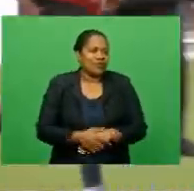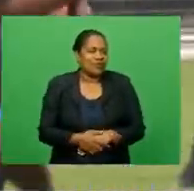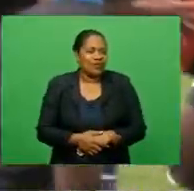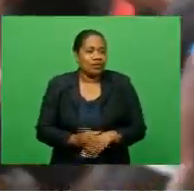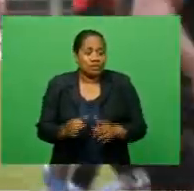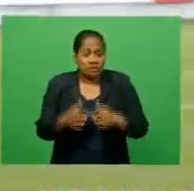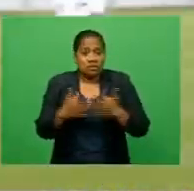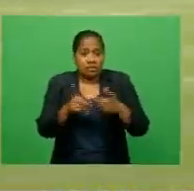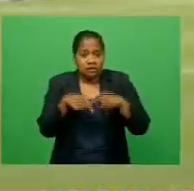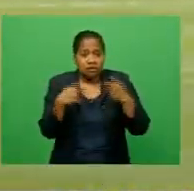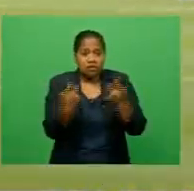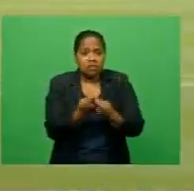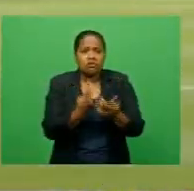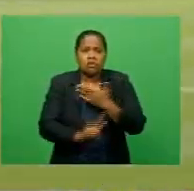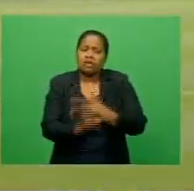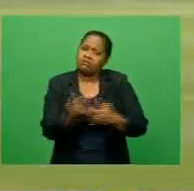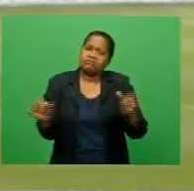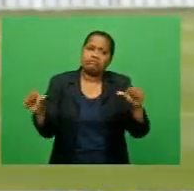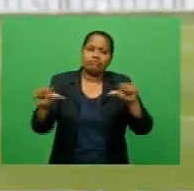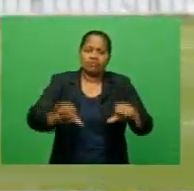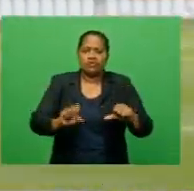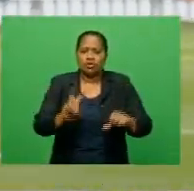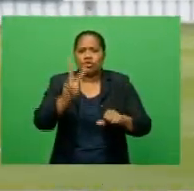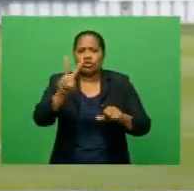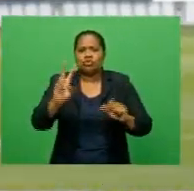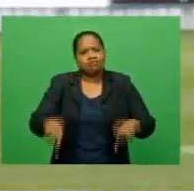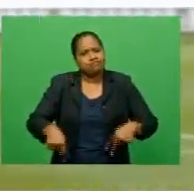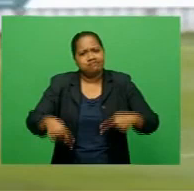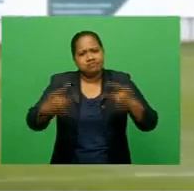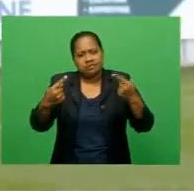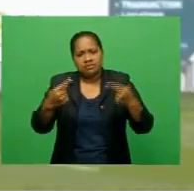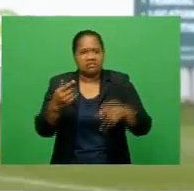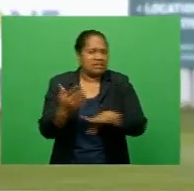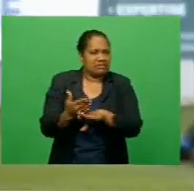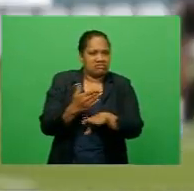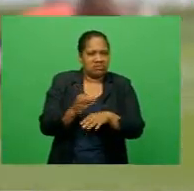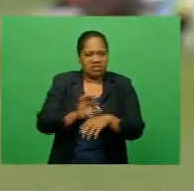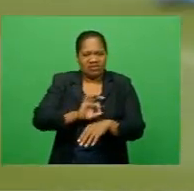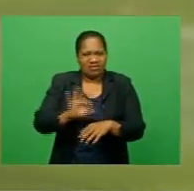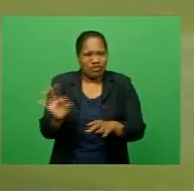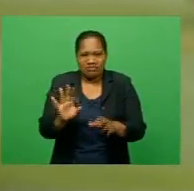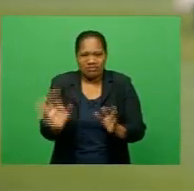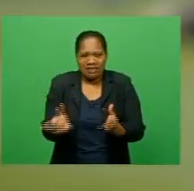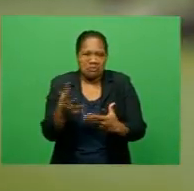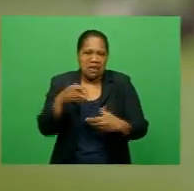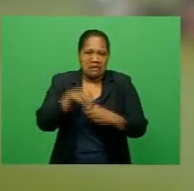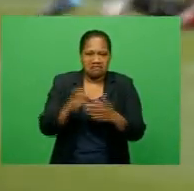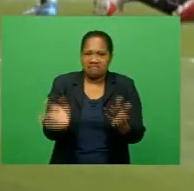now lost 2 matches even without playing. Just to confirm that in view of the cancellation,